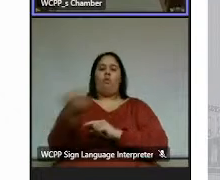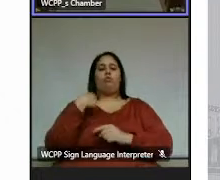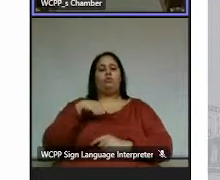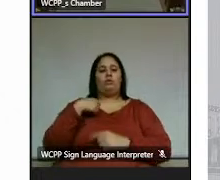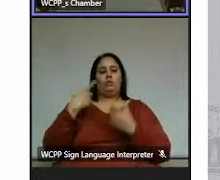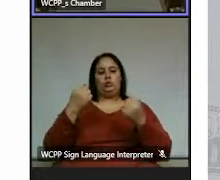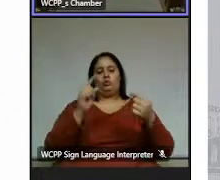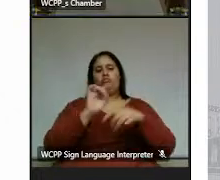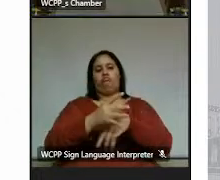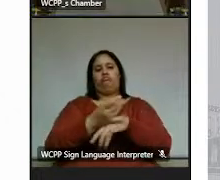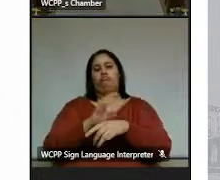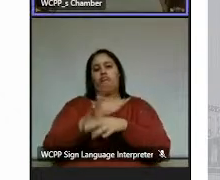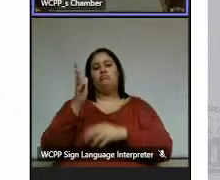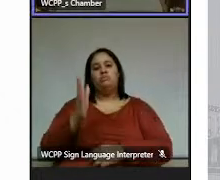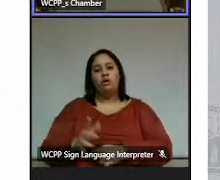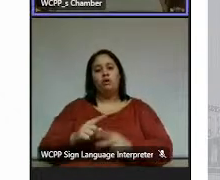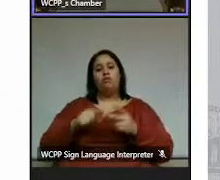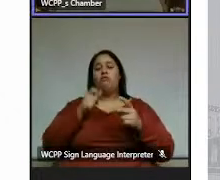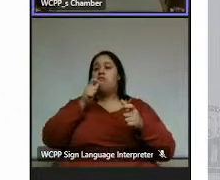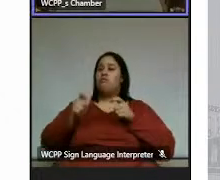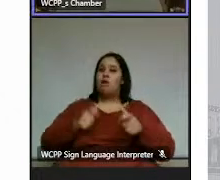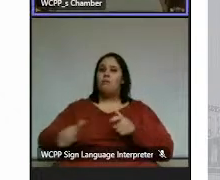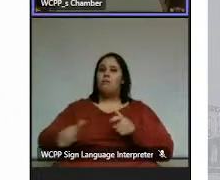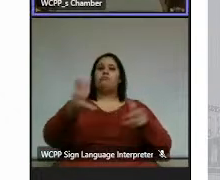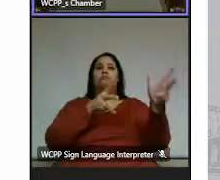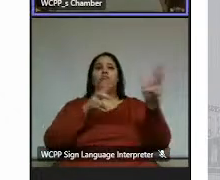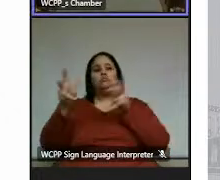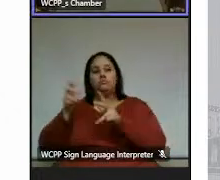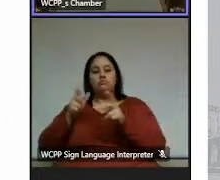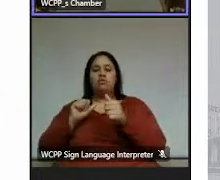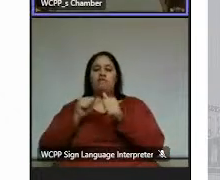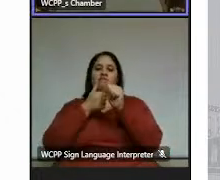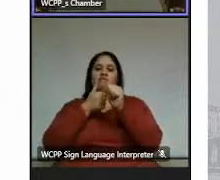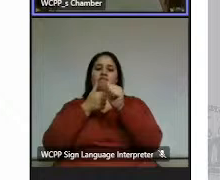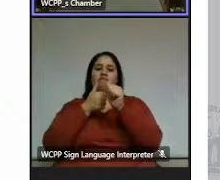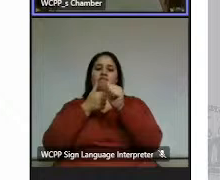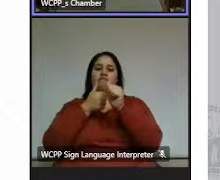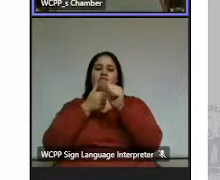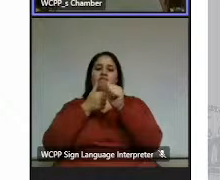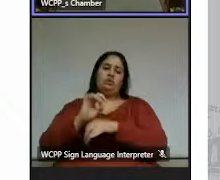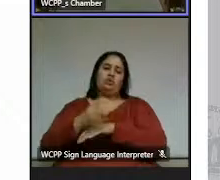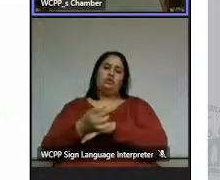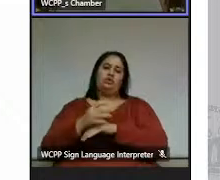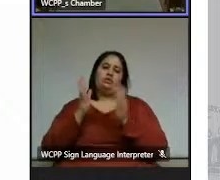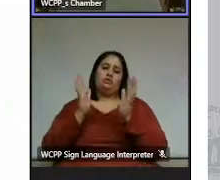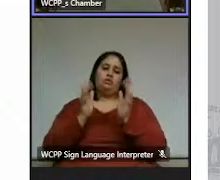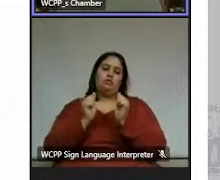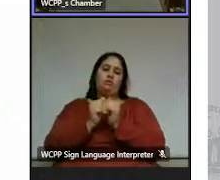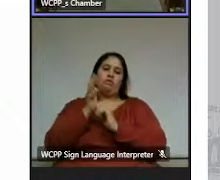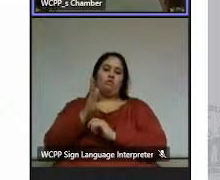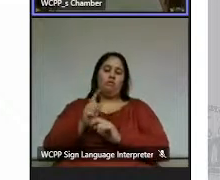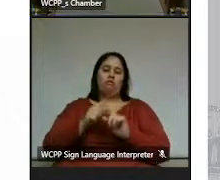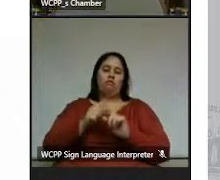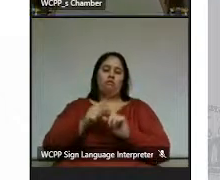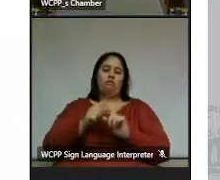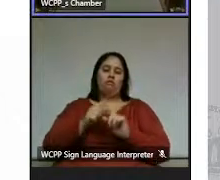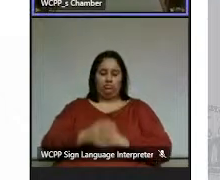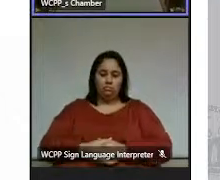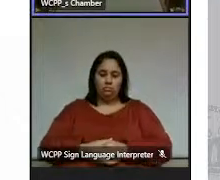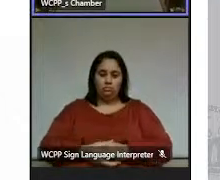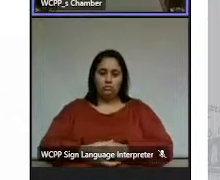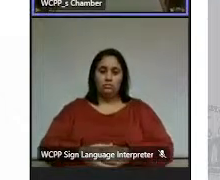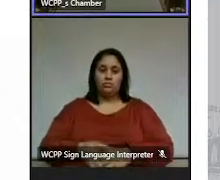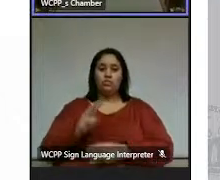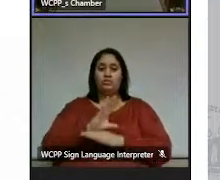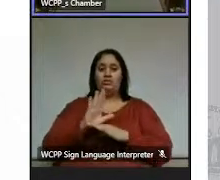in the province. Comments will be considered and followed up with consultations as appropriate. The